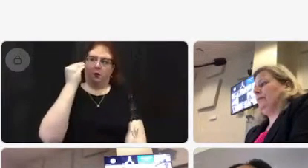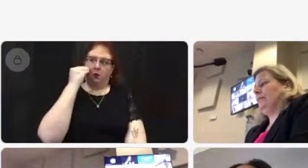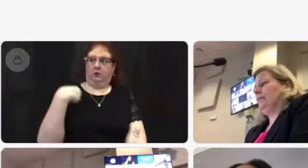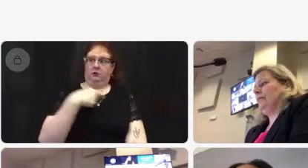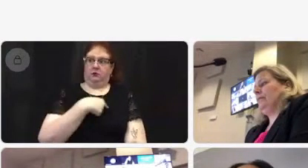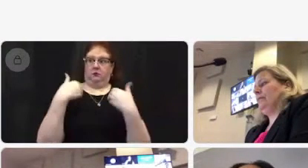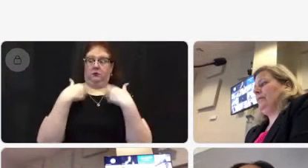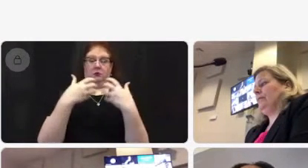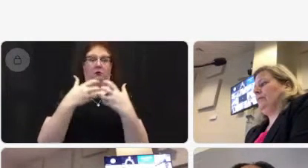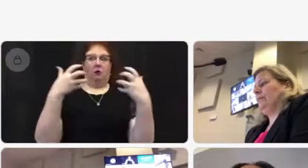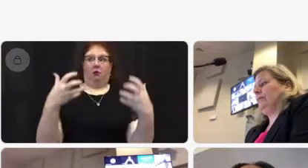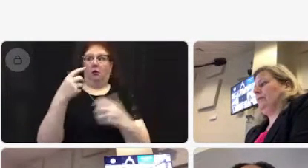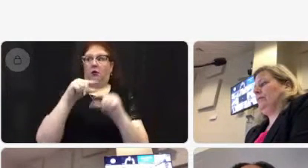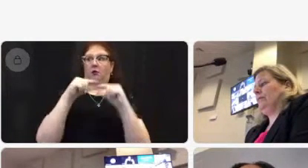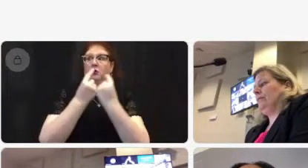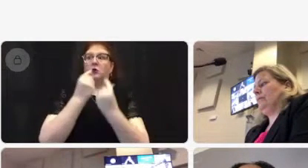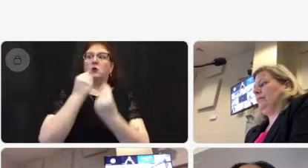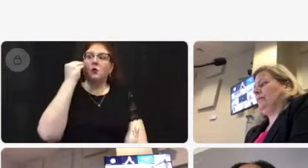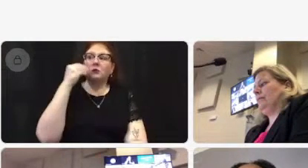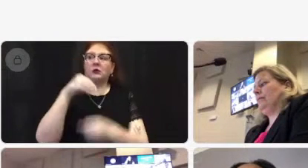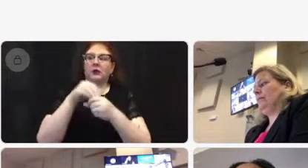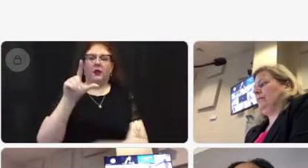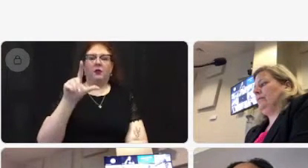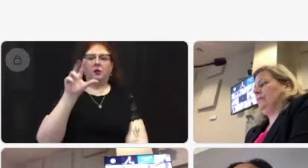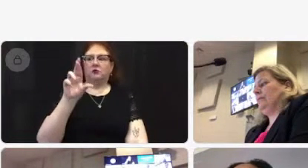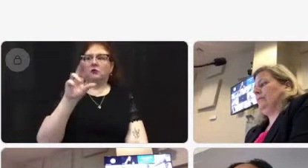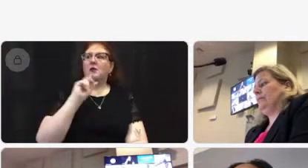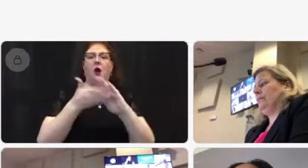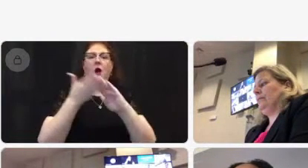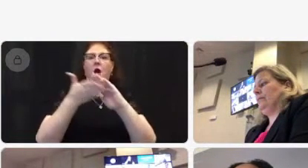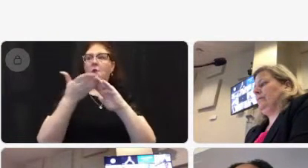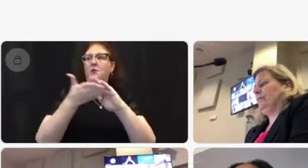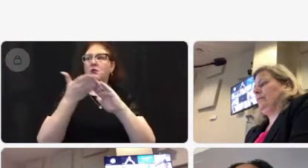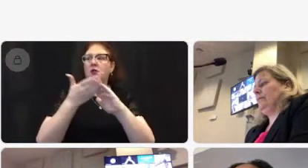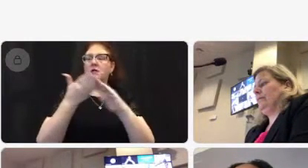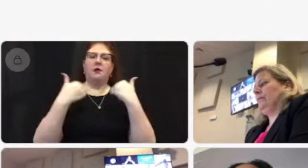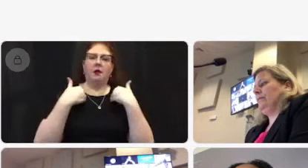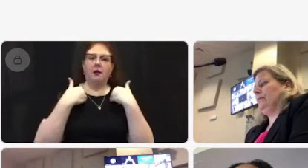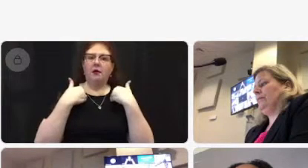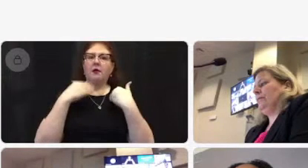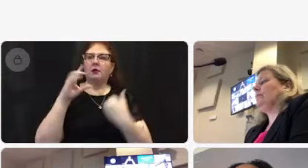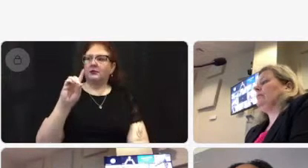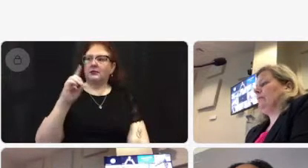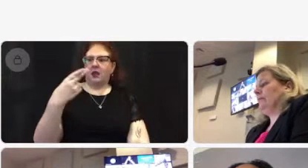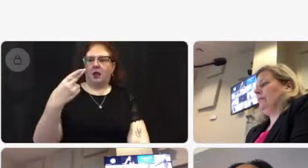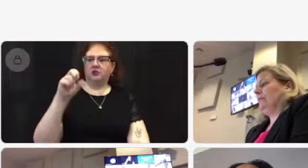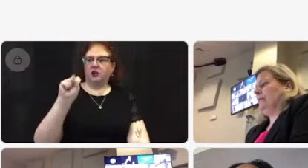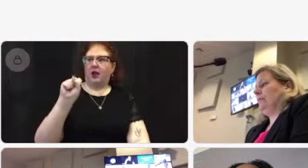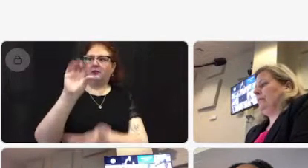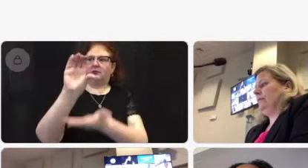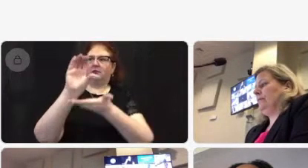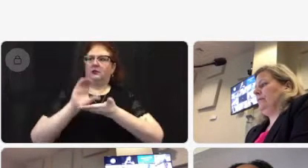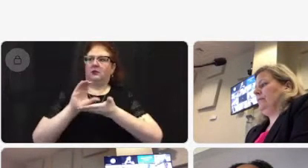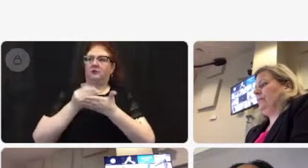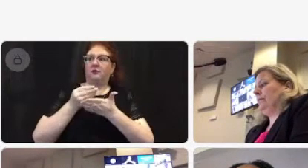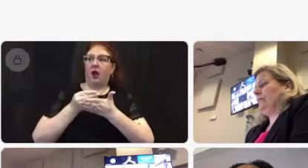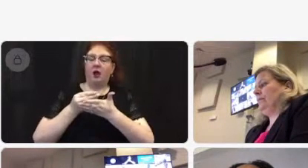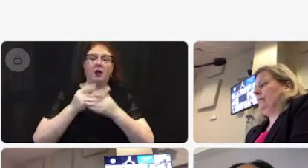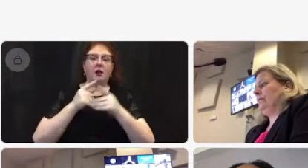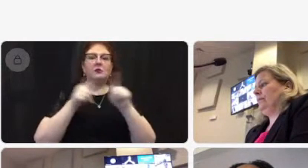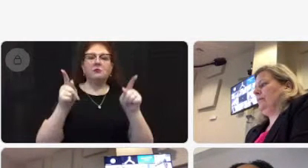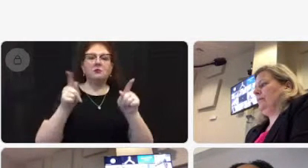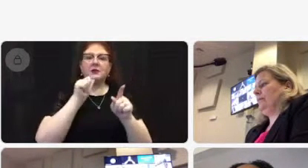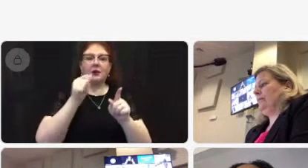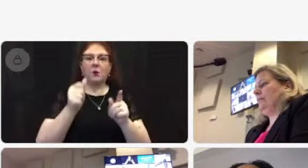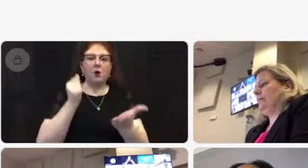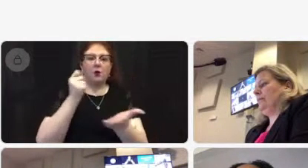group homes in Little Rock that are operating. They've got DHS funding, but they did not get approval from